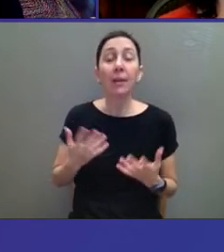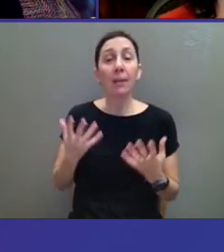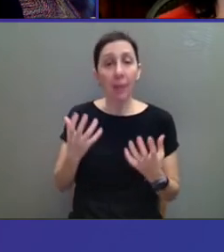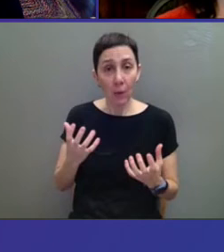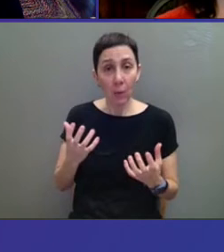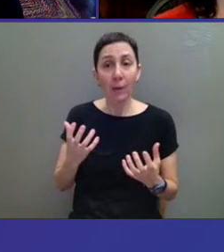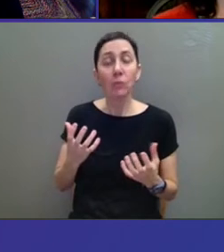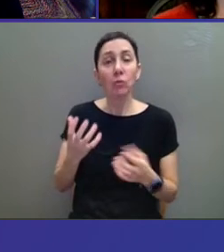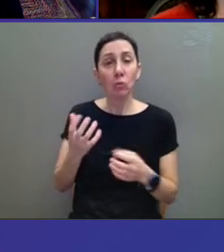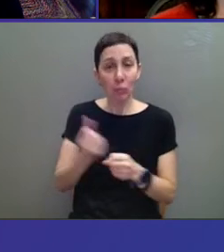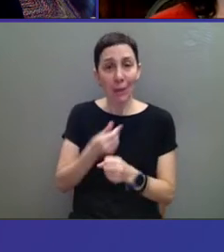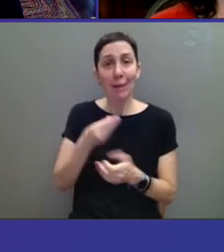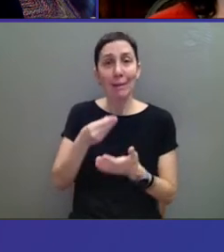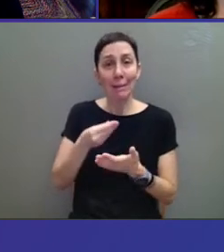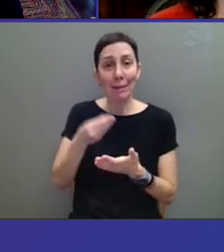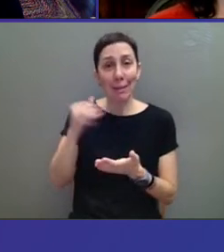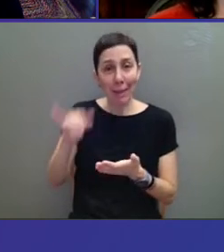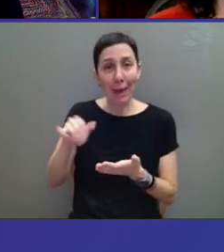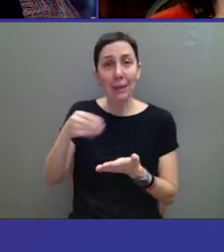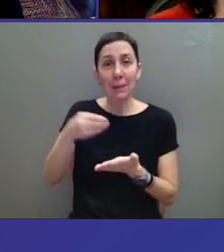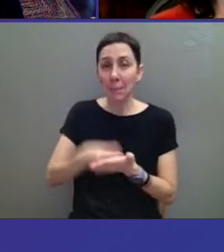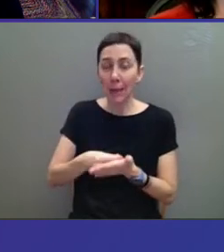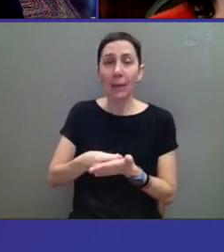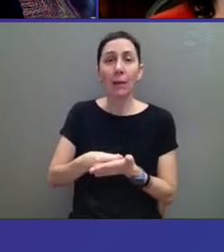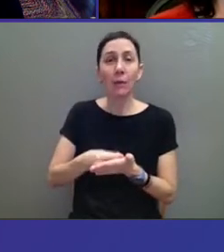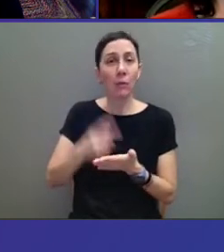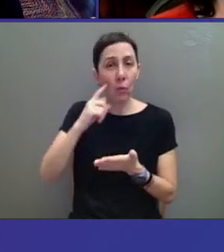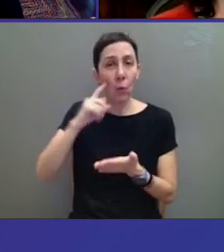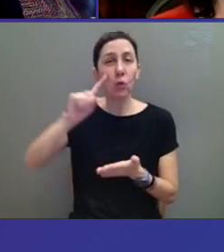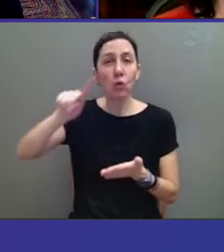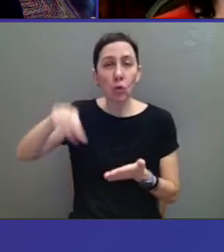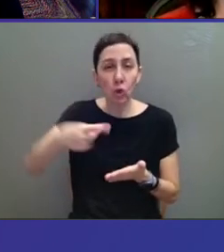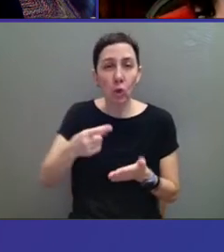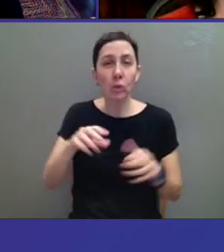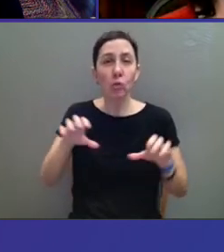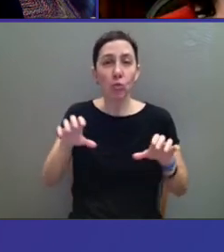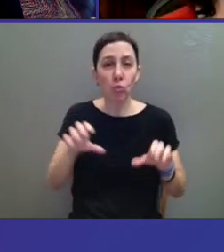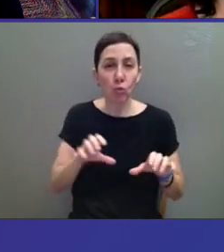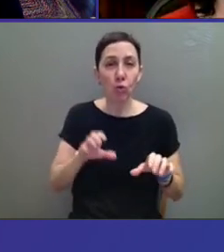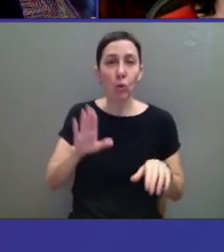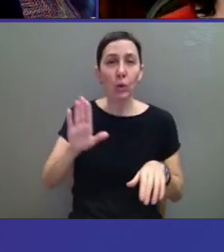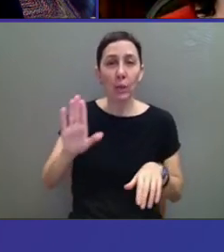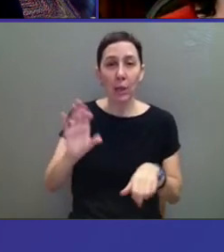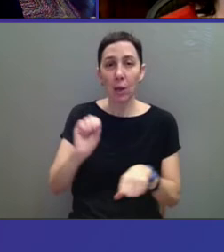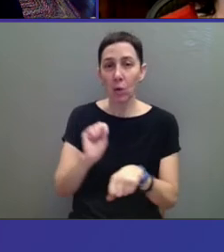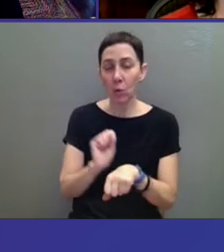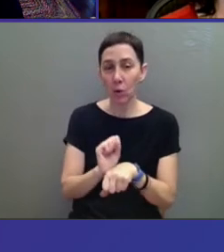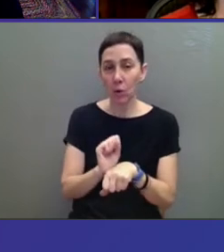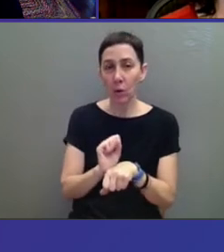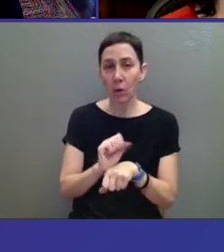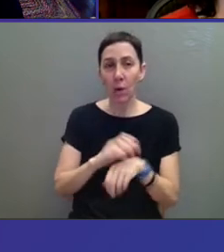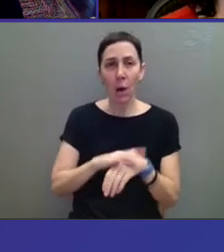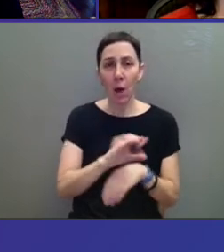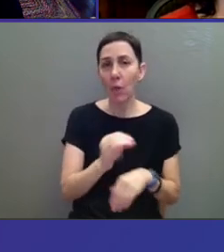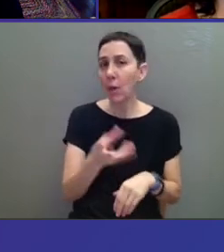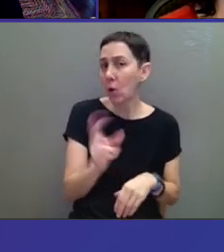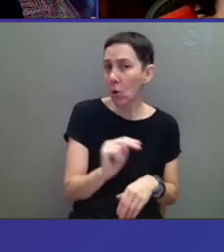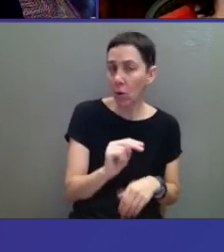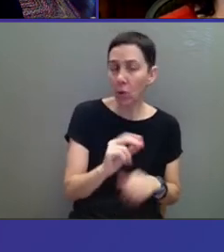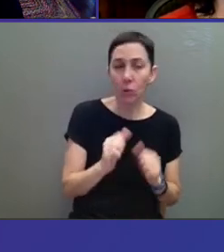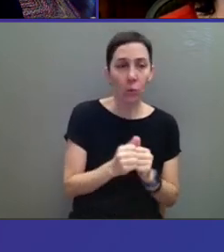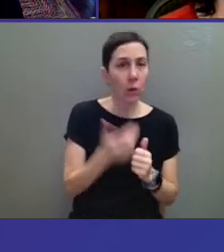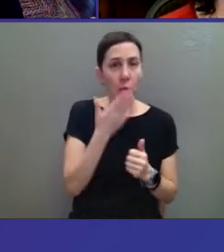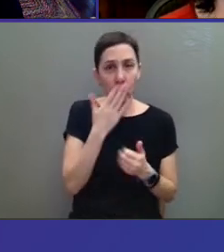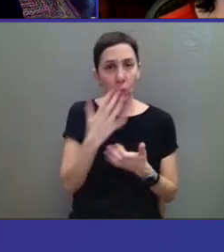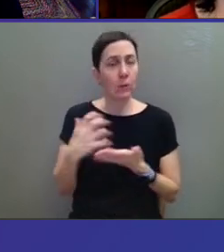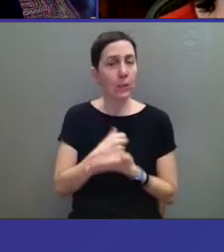of funds just to do their work. So really, right, on their own to do their work, and to be